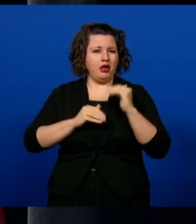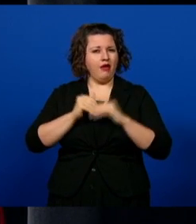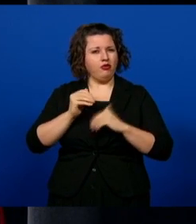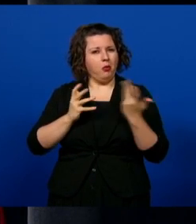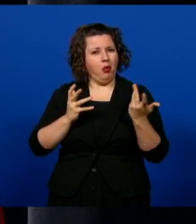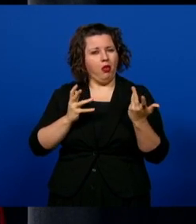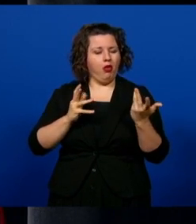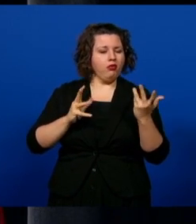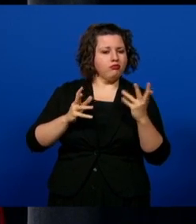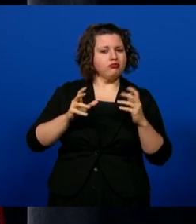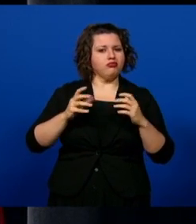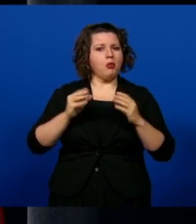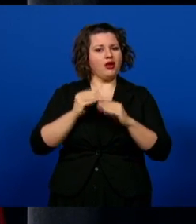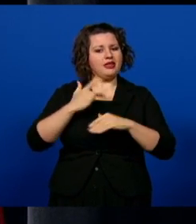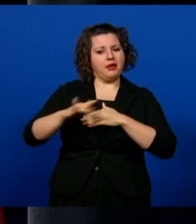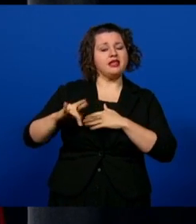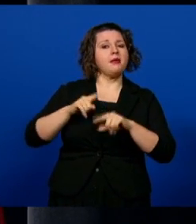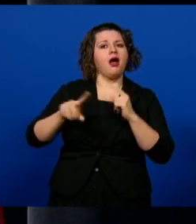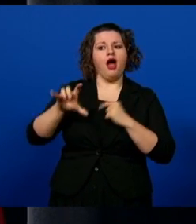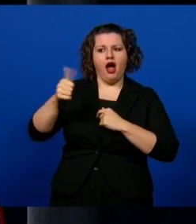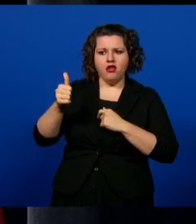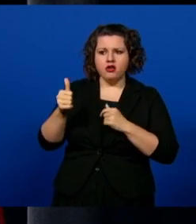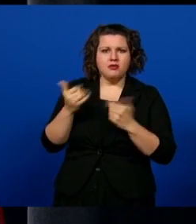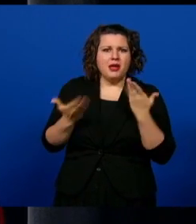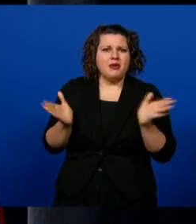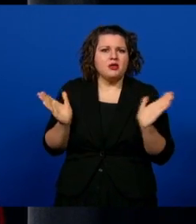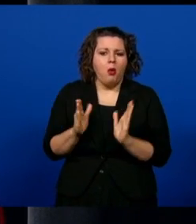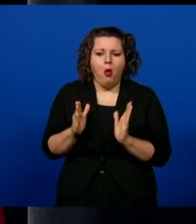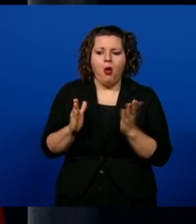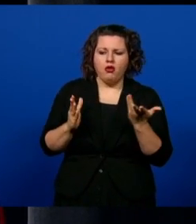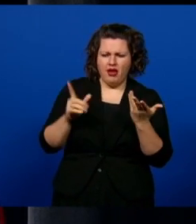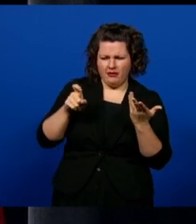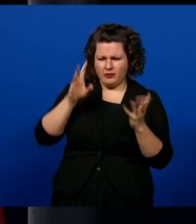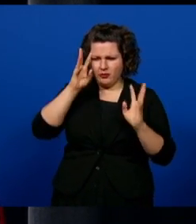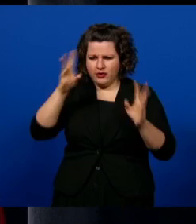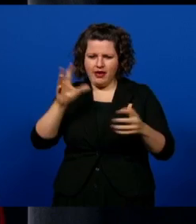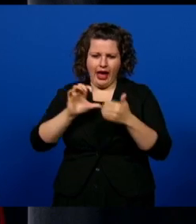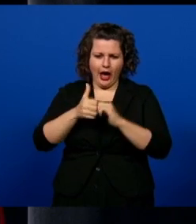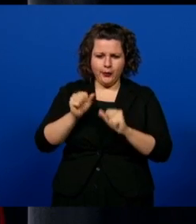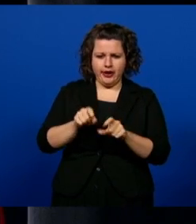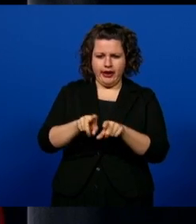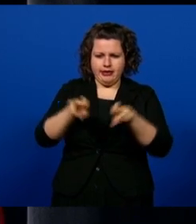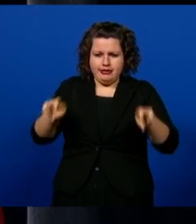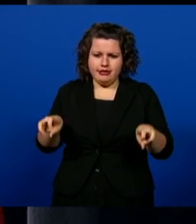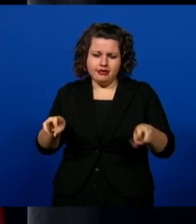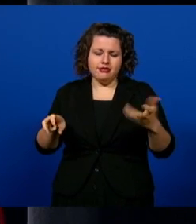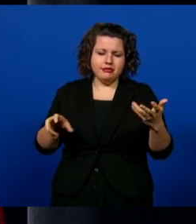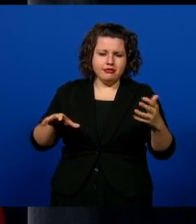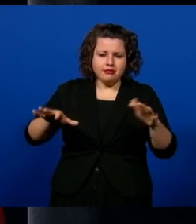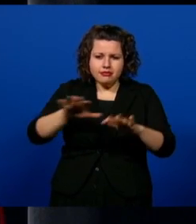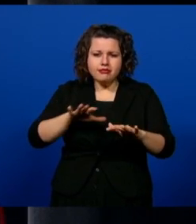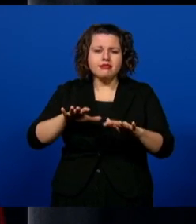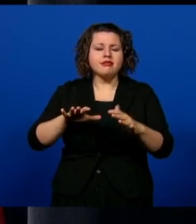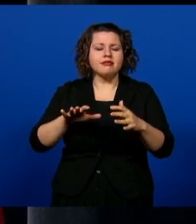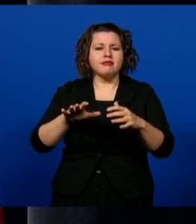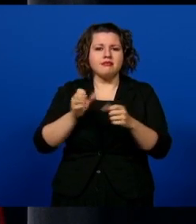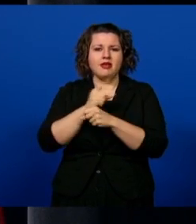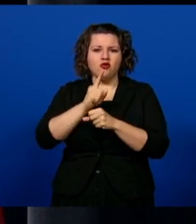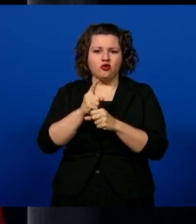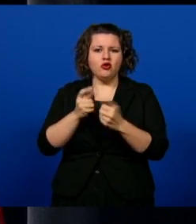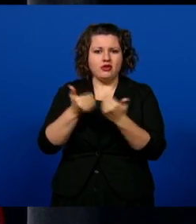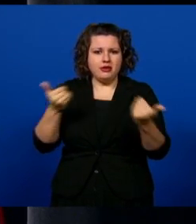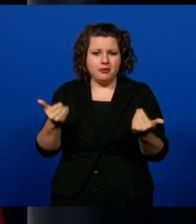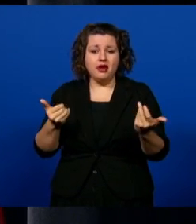Others will need to be more creative in designing classroom layouts that maximize social distancing to the extent possible and are further supplemented by the use of